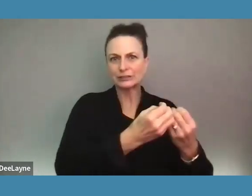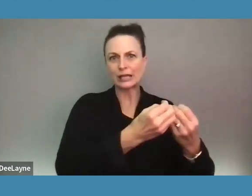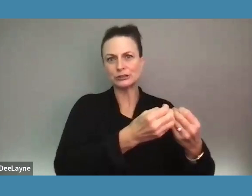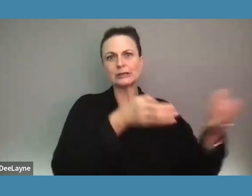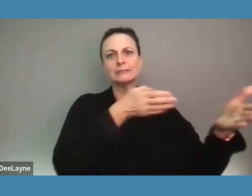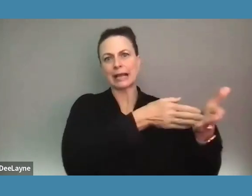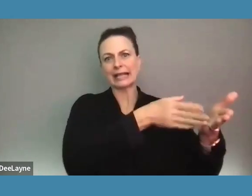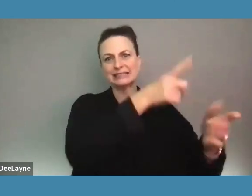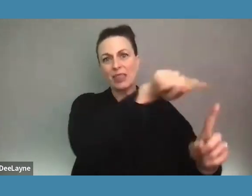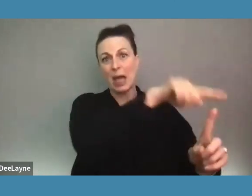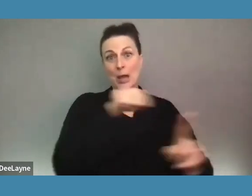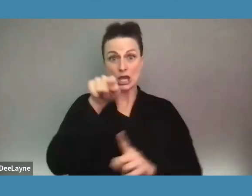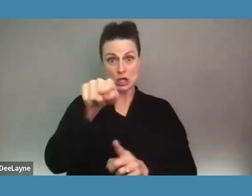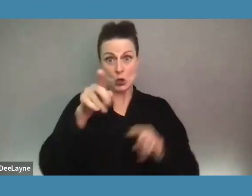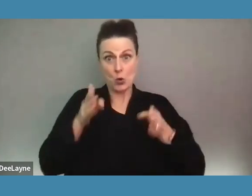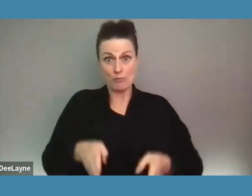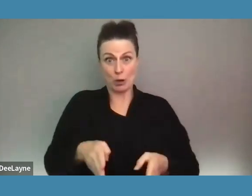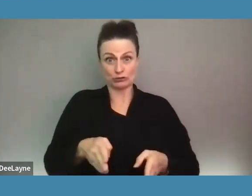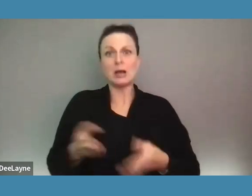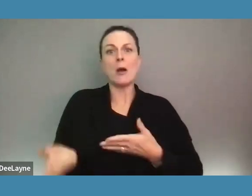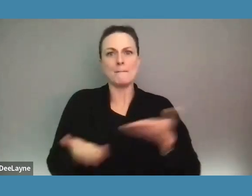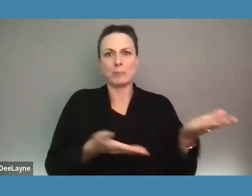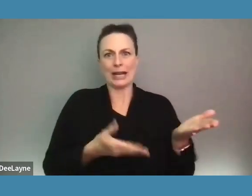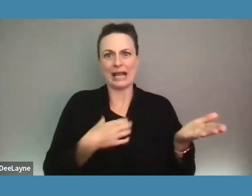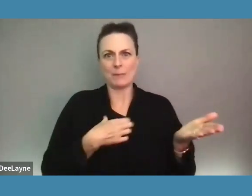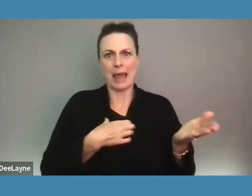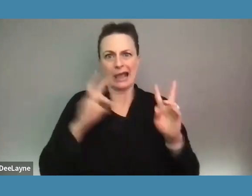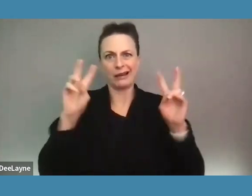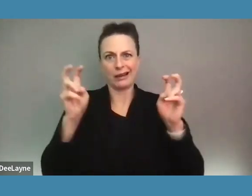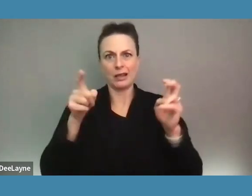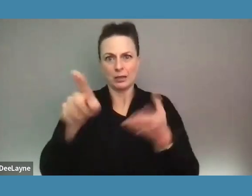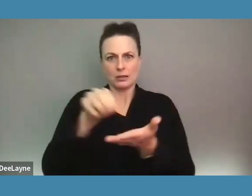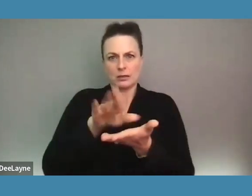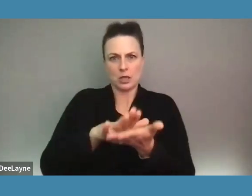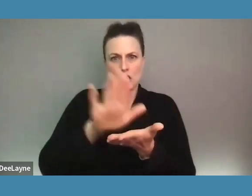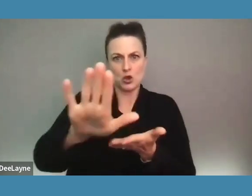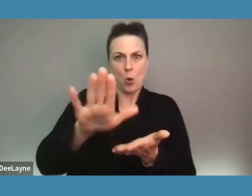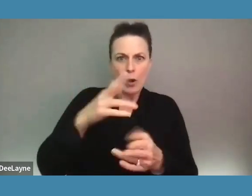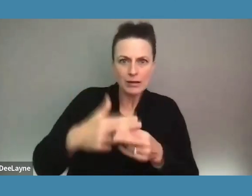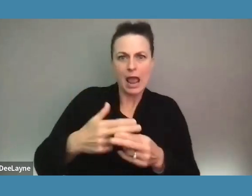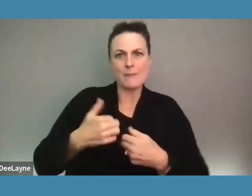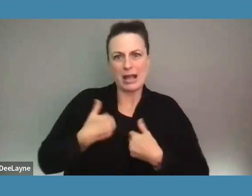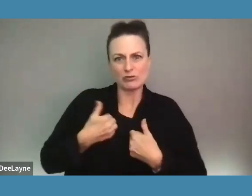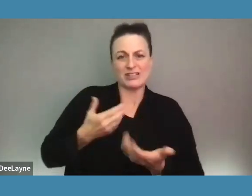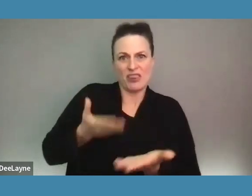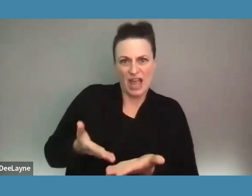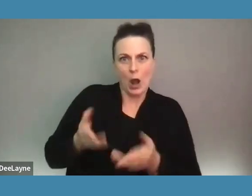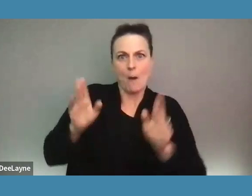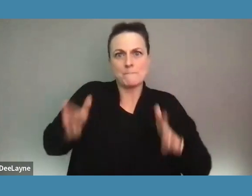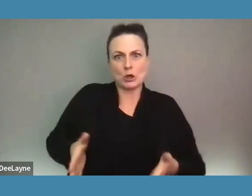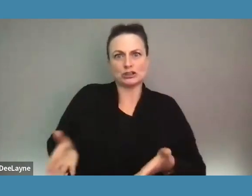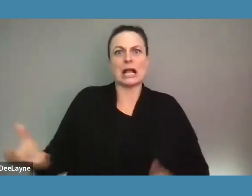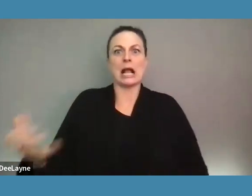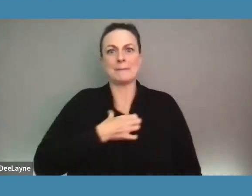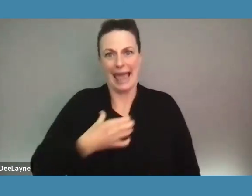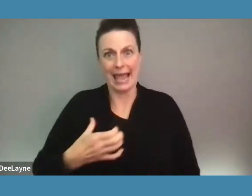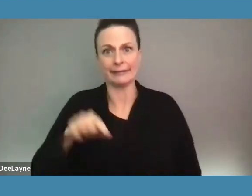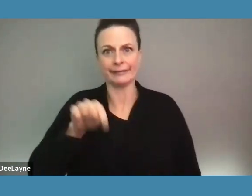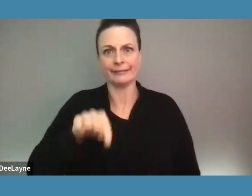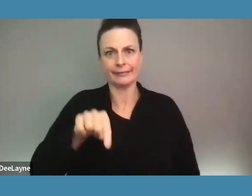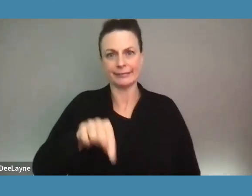You would be the person bringing the complaint. So you put your information, your name, address, and phone number in that